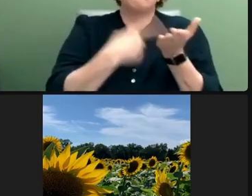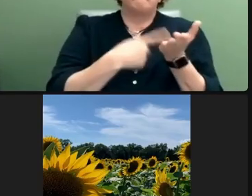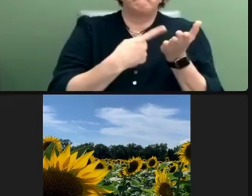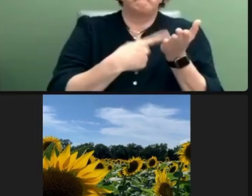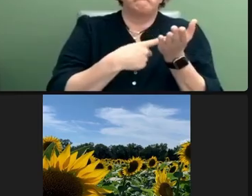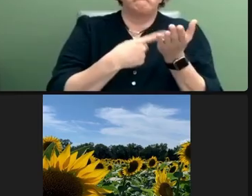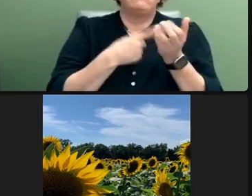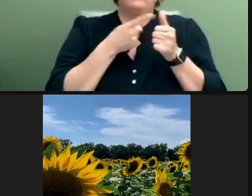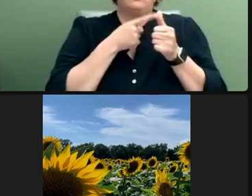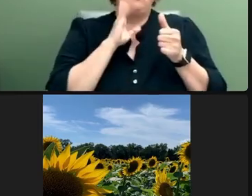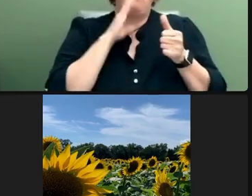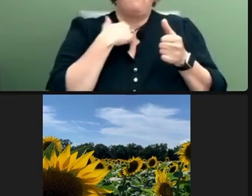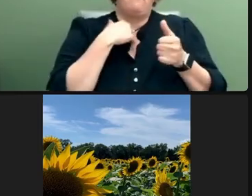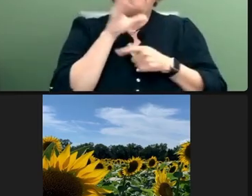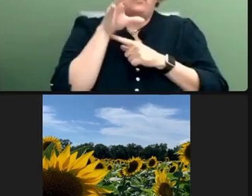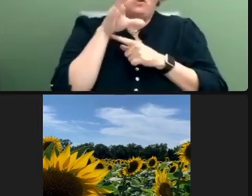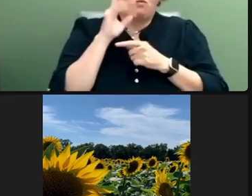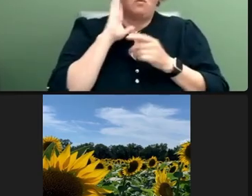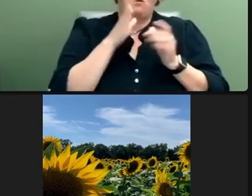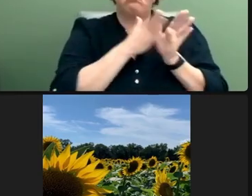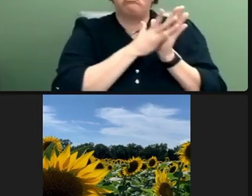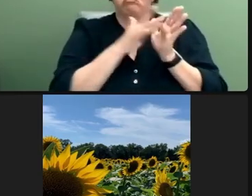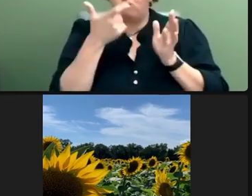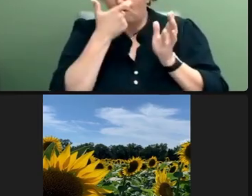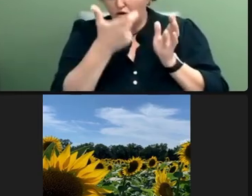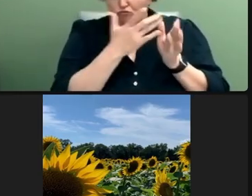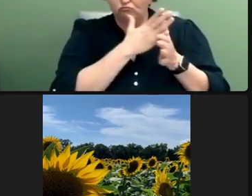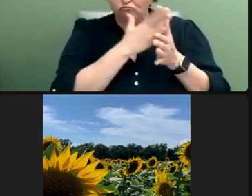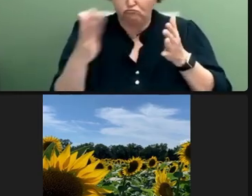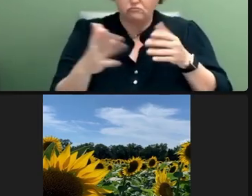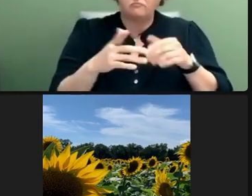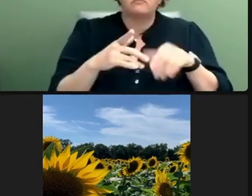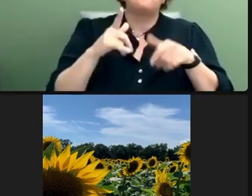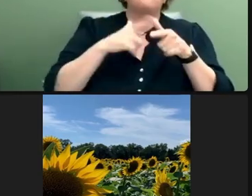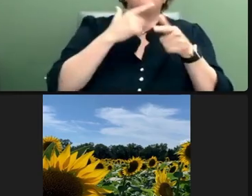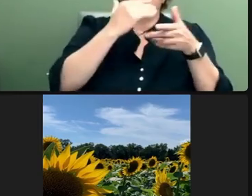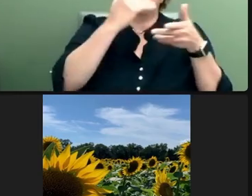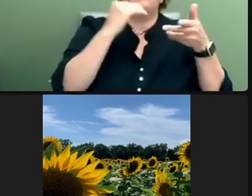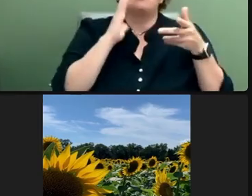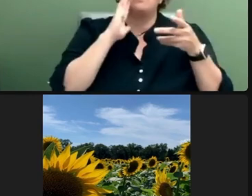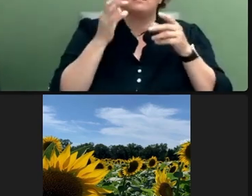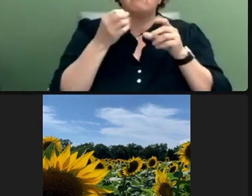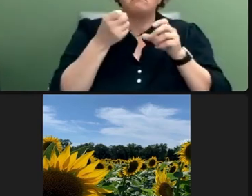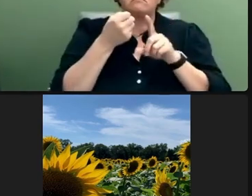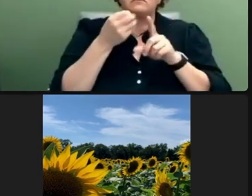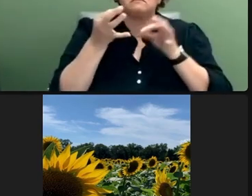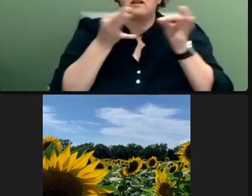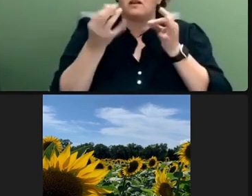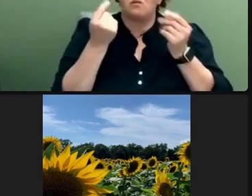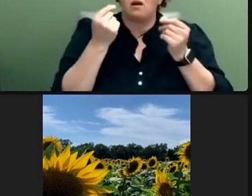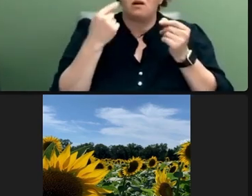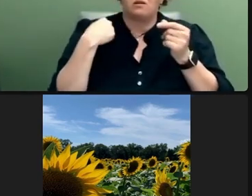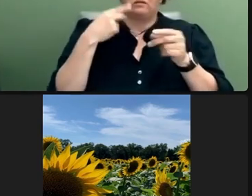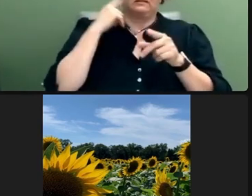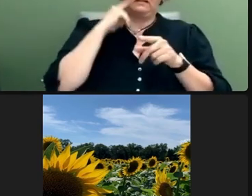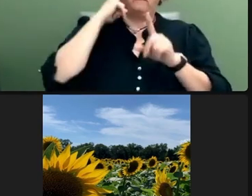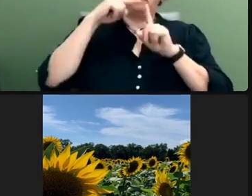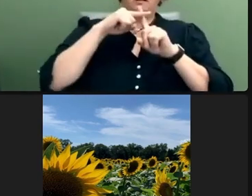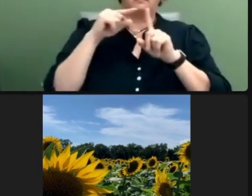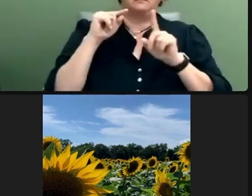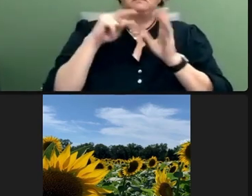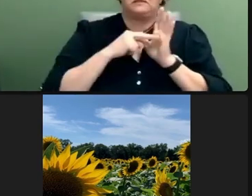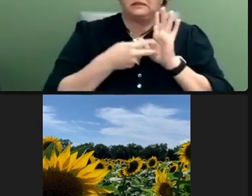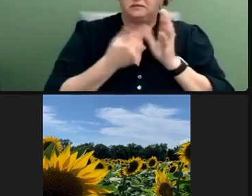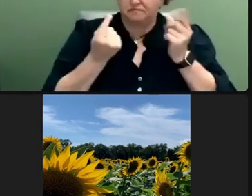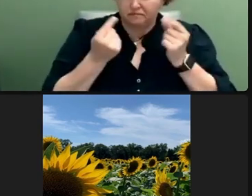So today we will be discussing different topics. First, we'll have a video, and then I will be